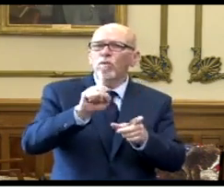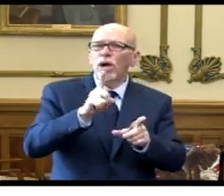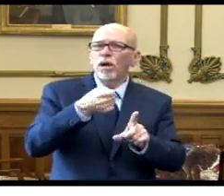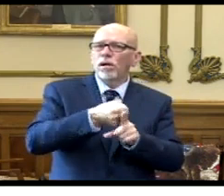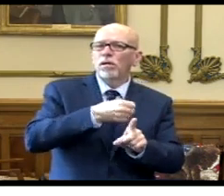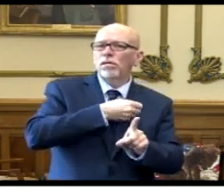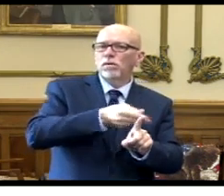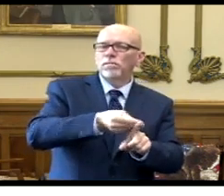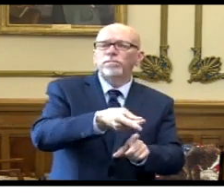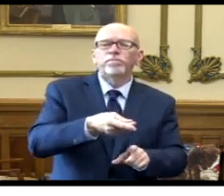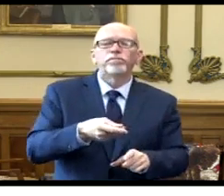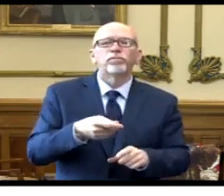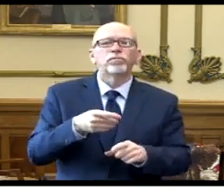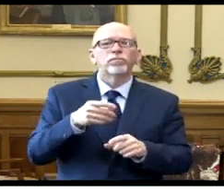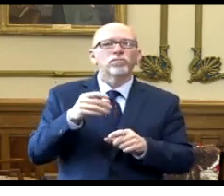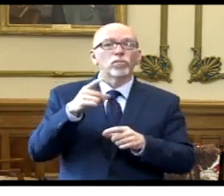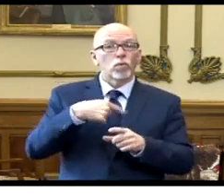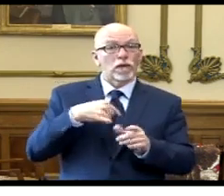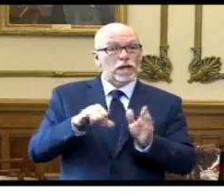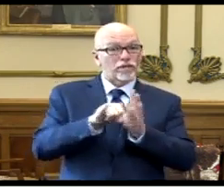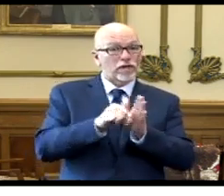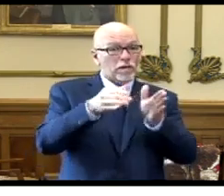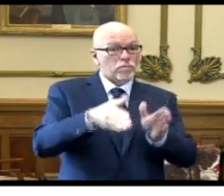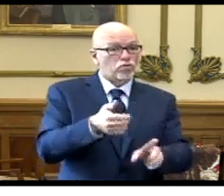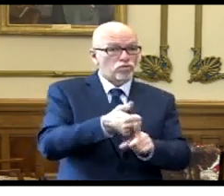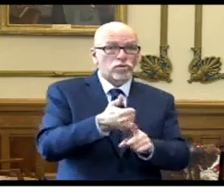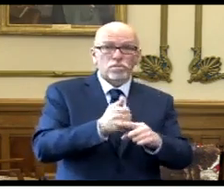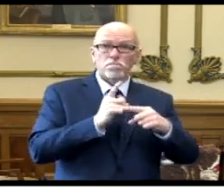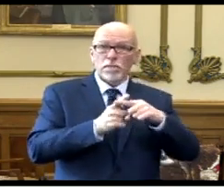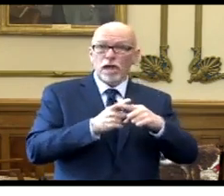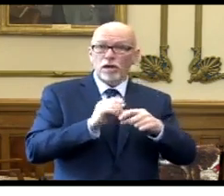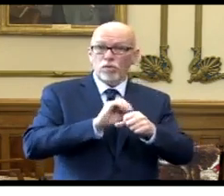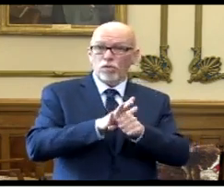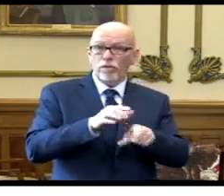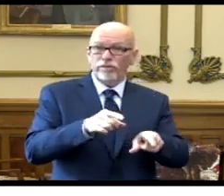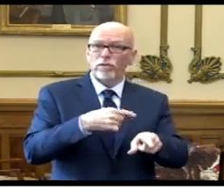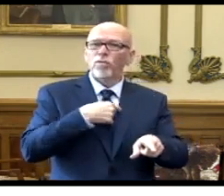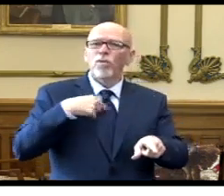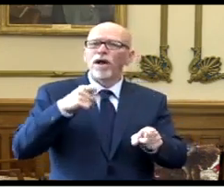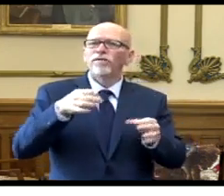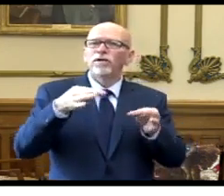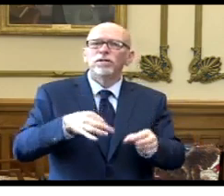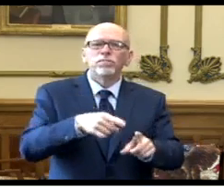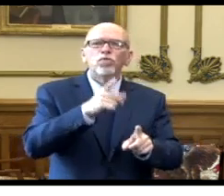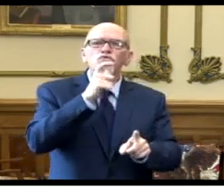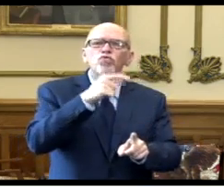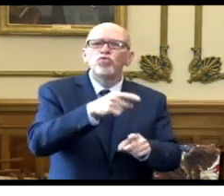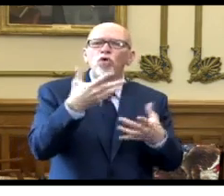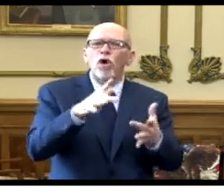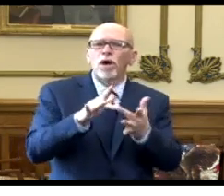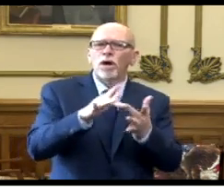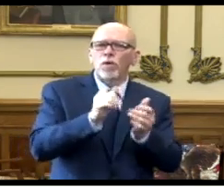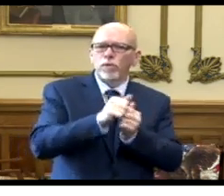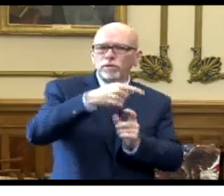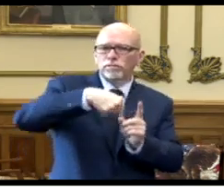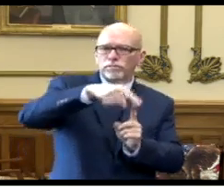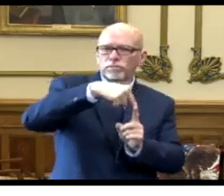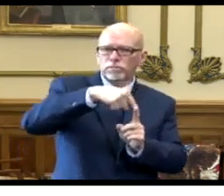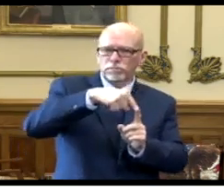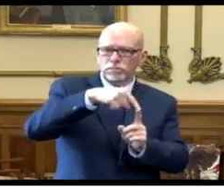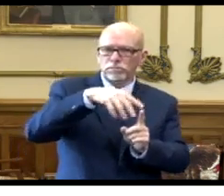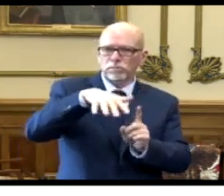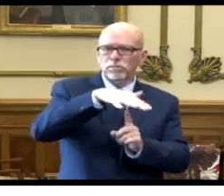When we identify an individual who is positive for COVID-19, we need to determine who they have been in contact with